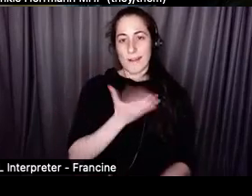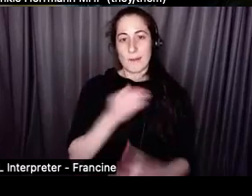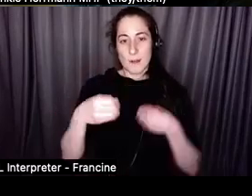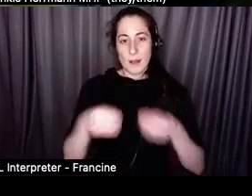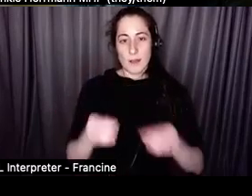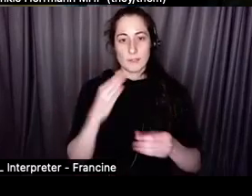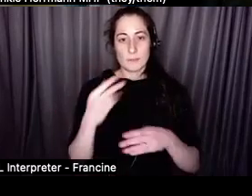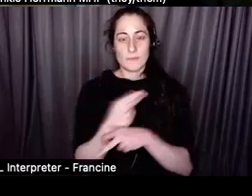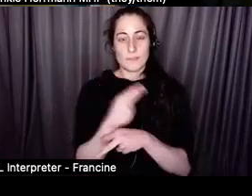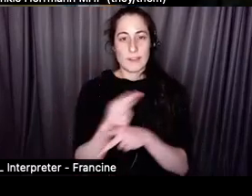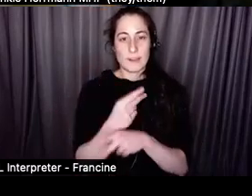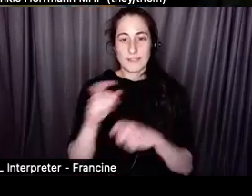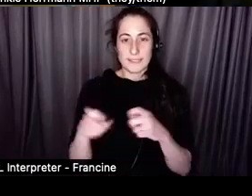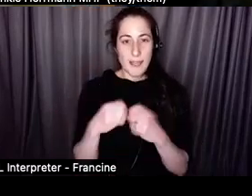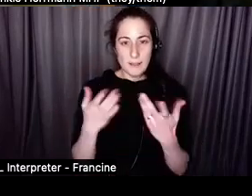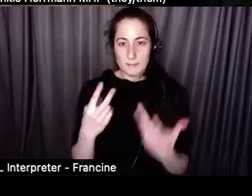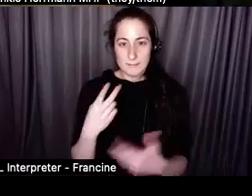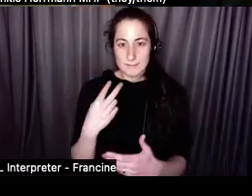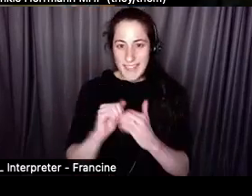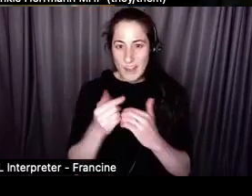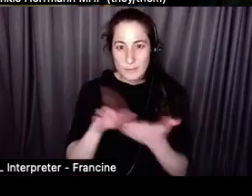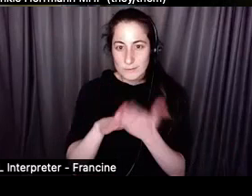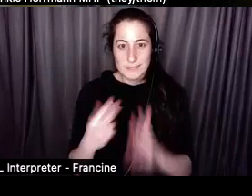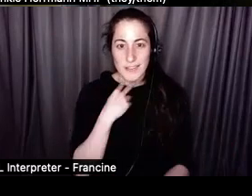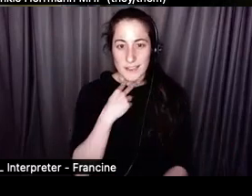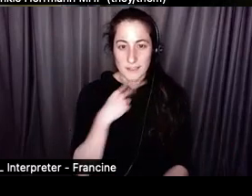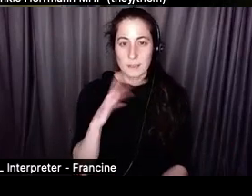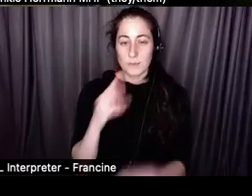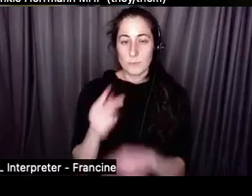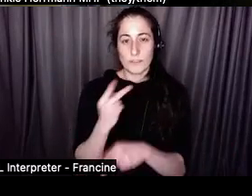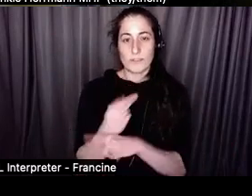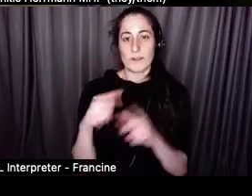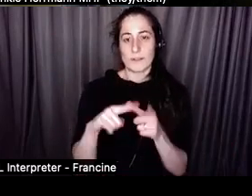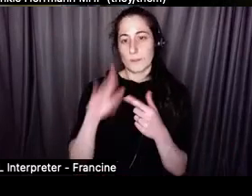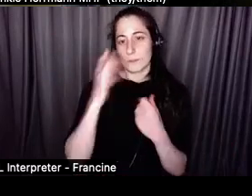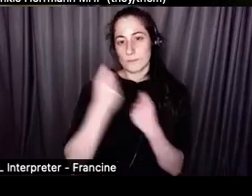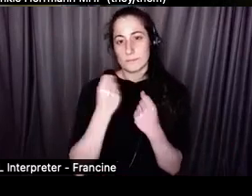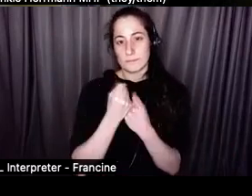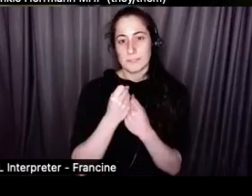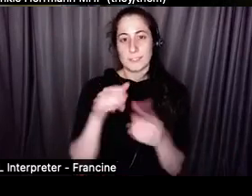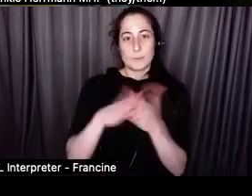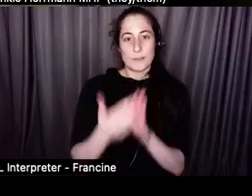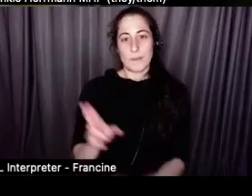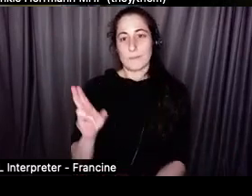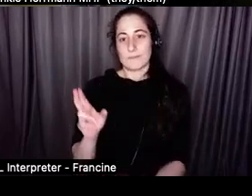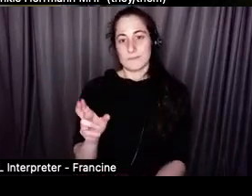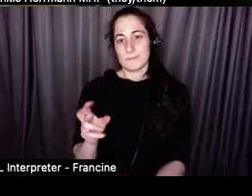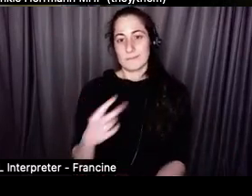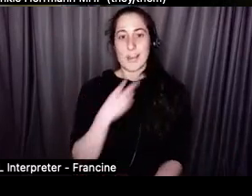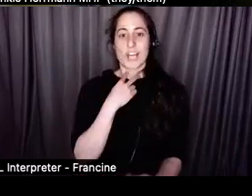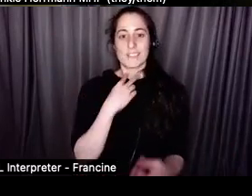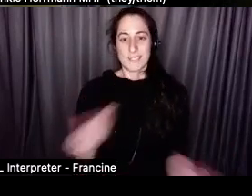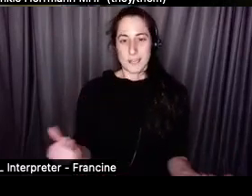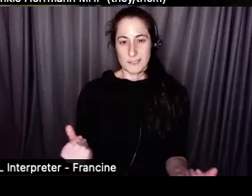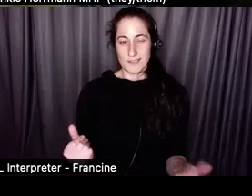exactly what the stuck point is and advocate to get unstuck. But it's extremely common and it is